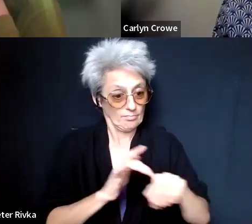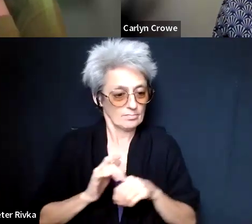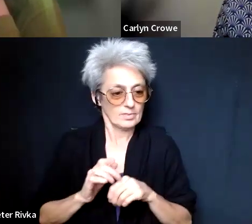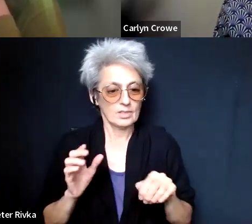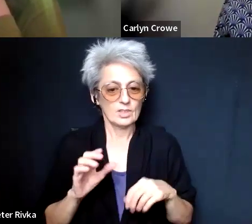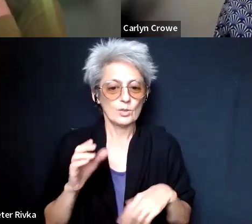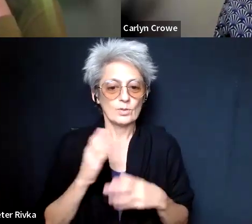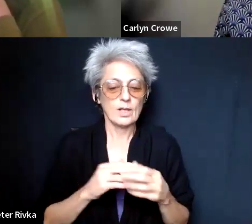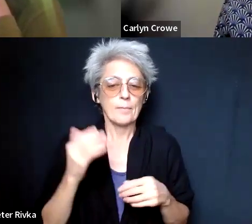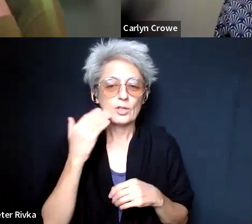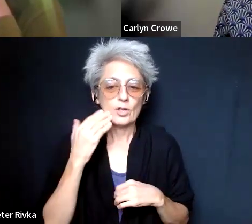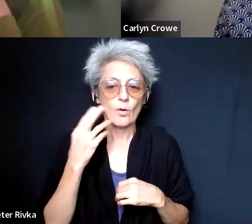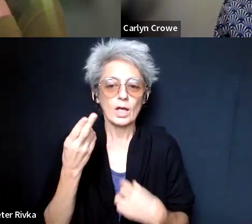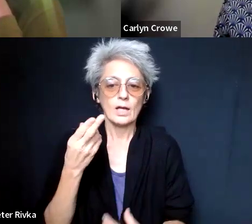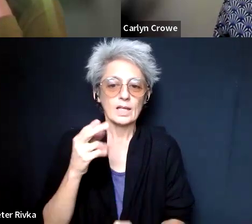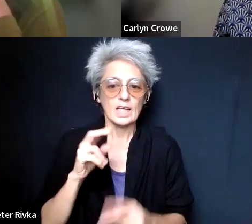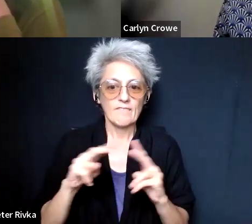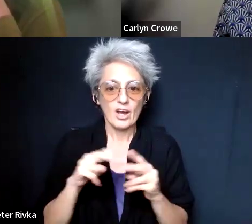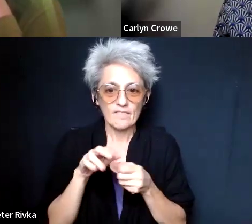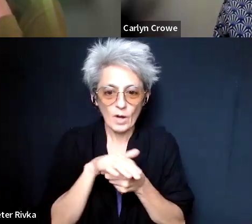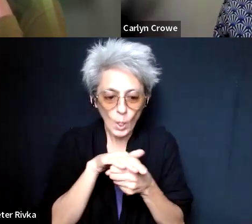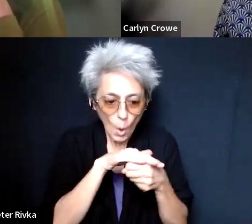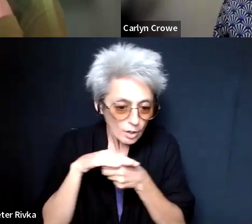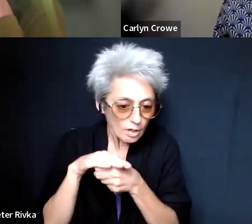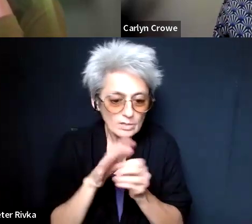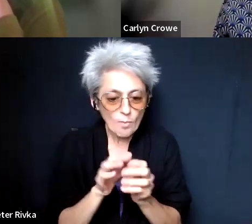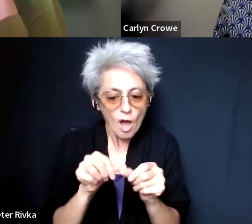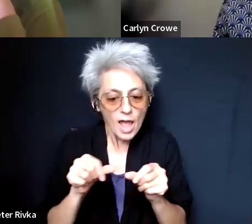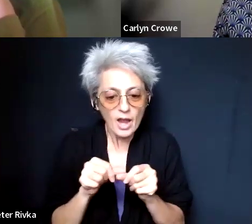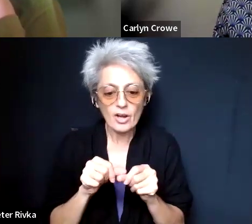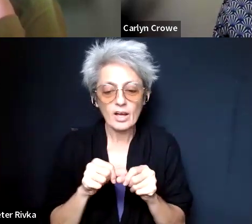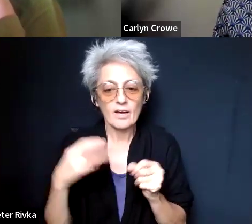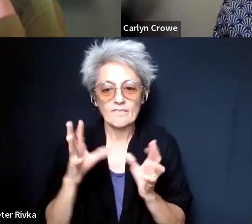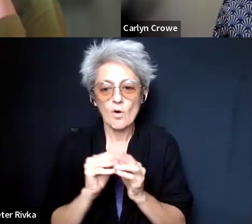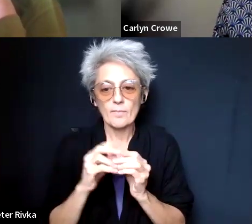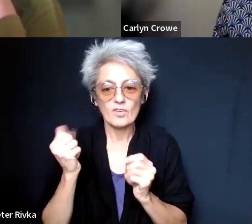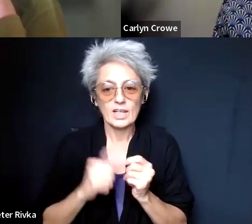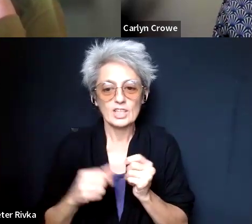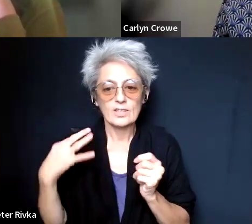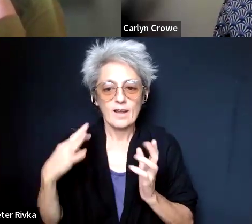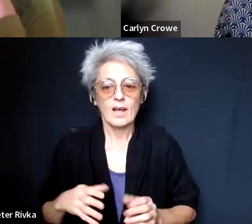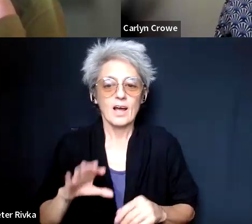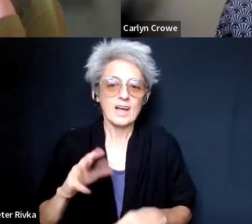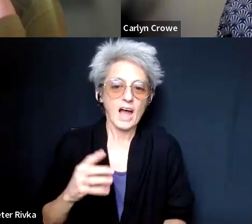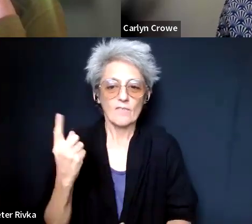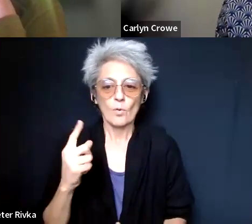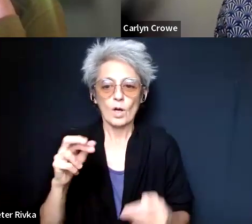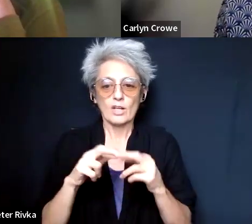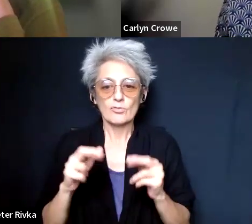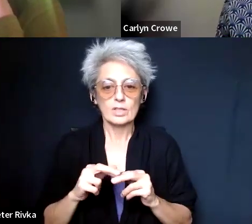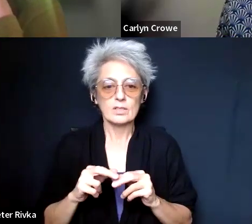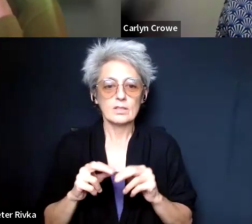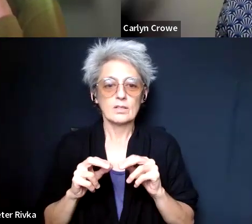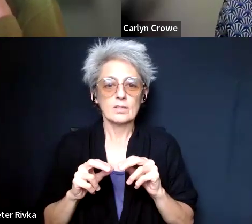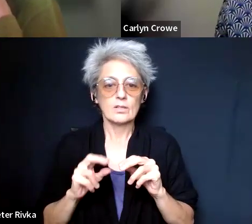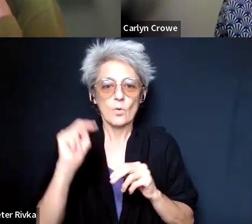hyper local candidate forums. So there's one in each kind of region of the state: Northwest, Northeast,